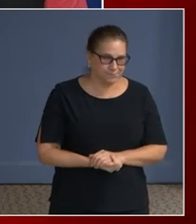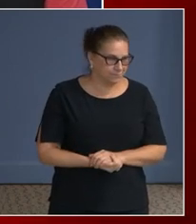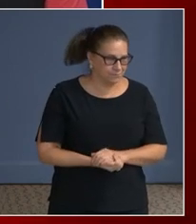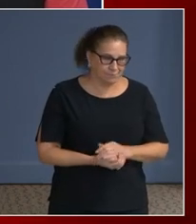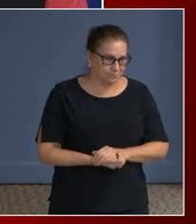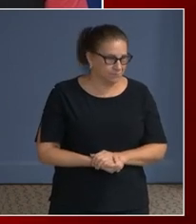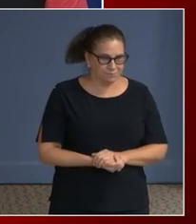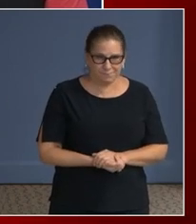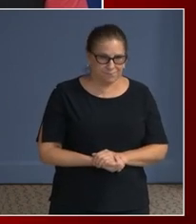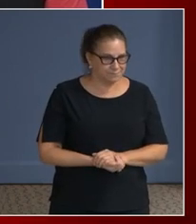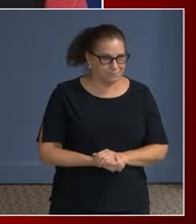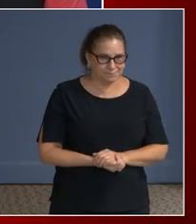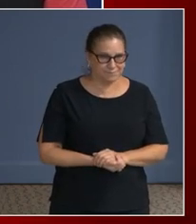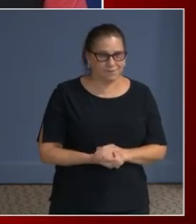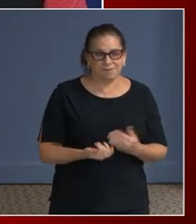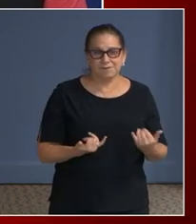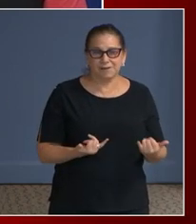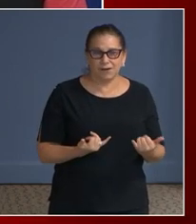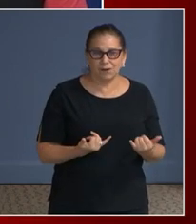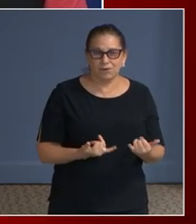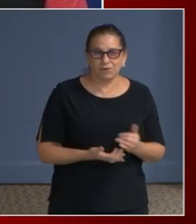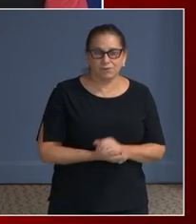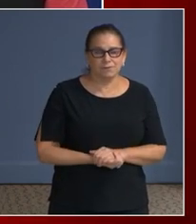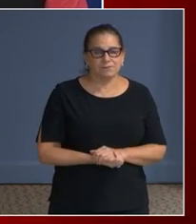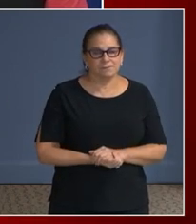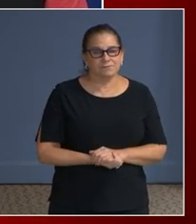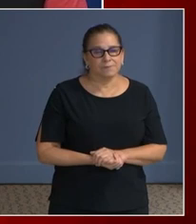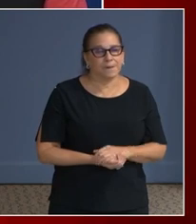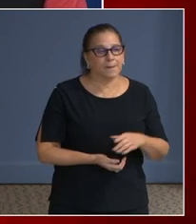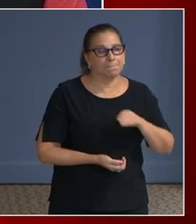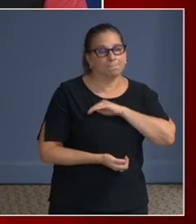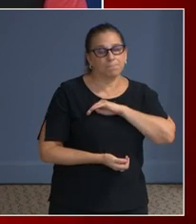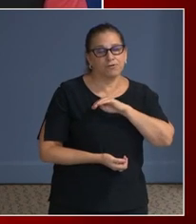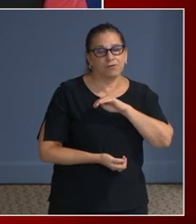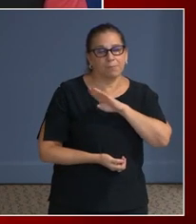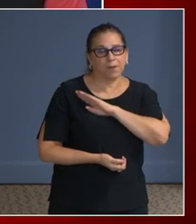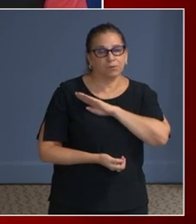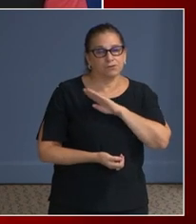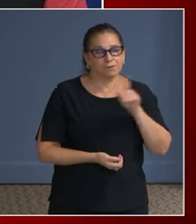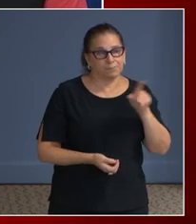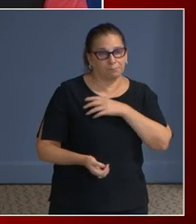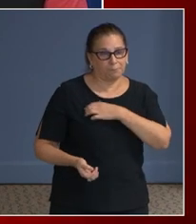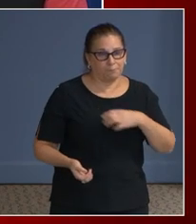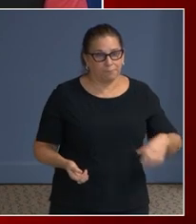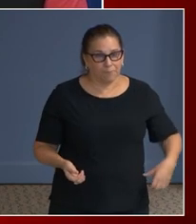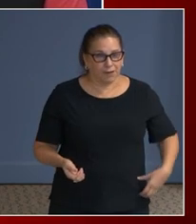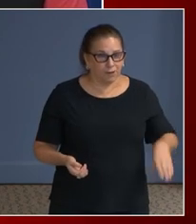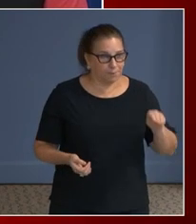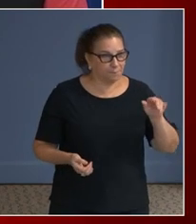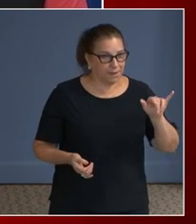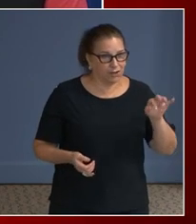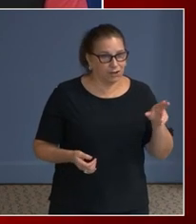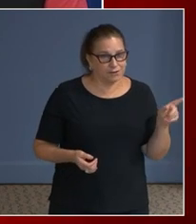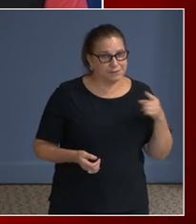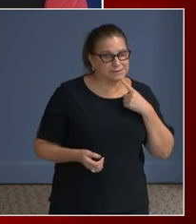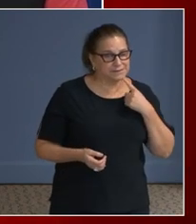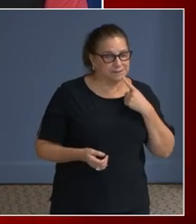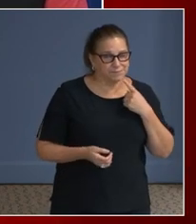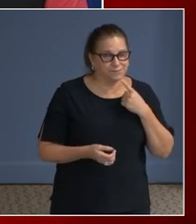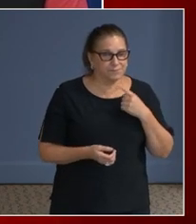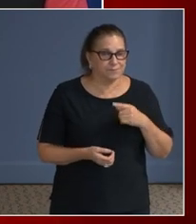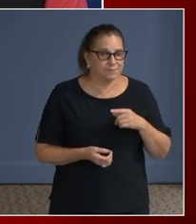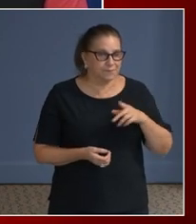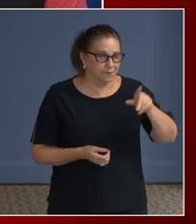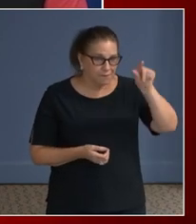mayor has spoken about how critically it is important for us to be aligned, for her to have conversations with the governors, for us to